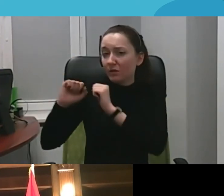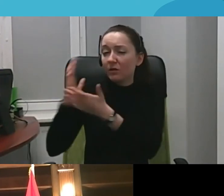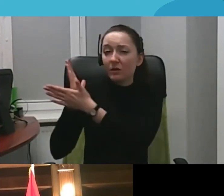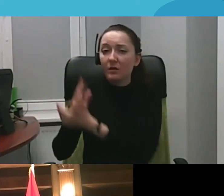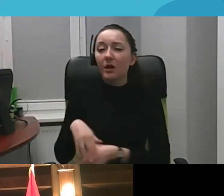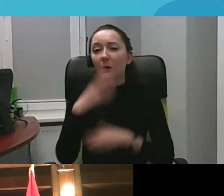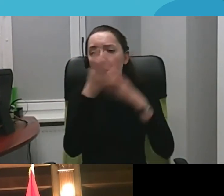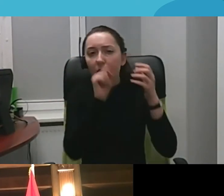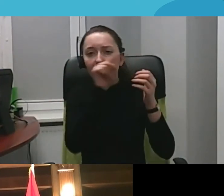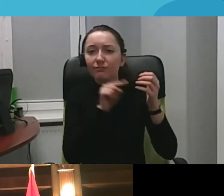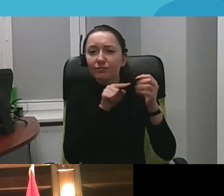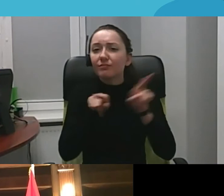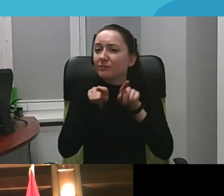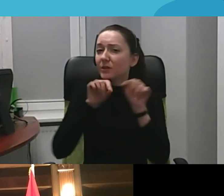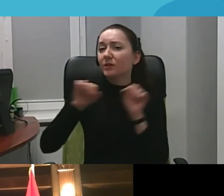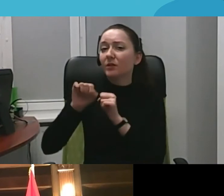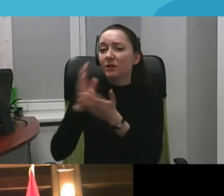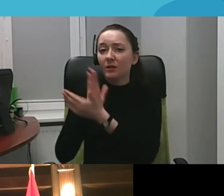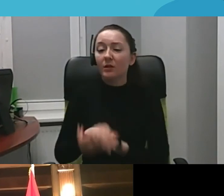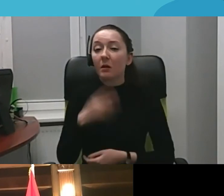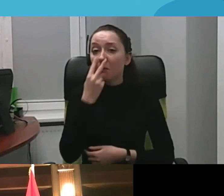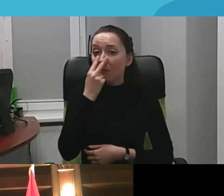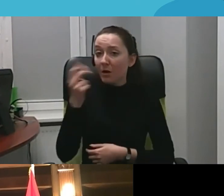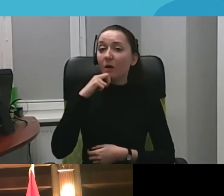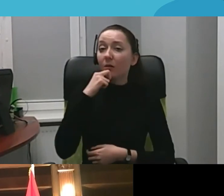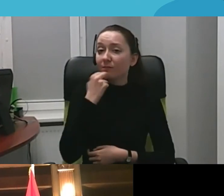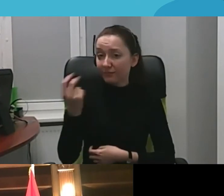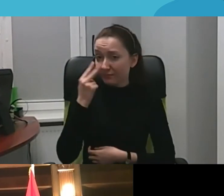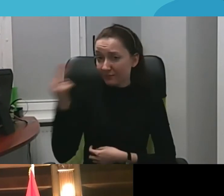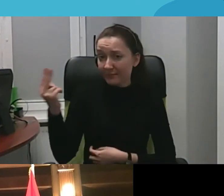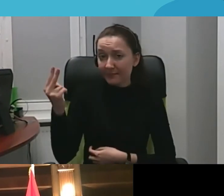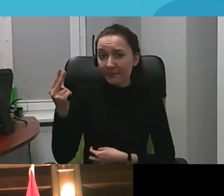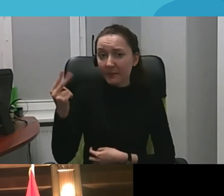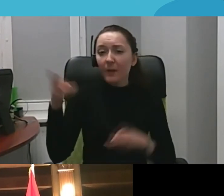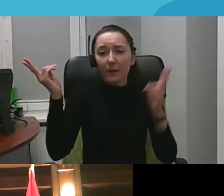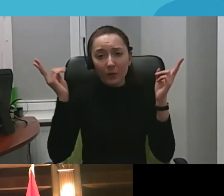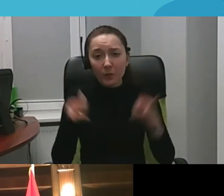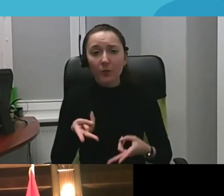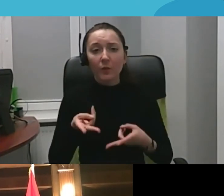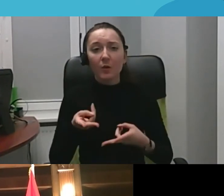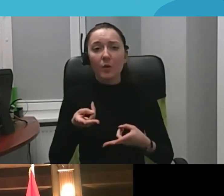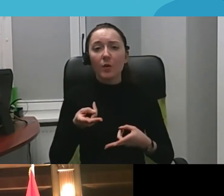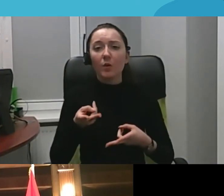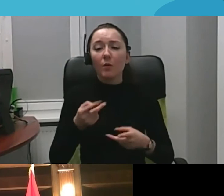And we clearly see that we do need the political will